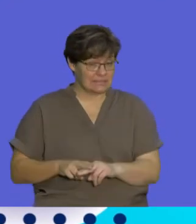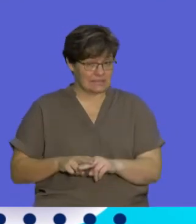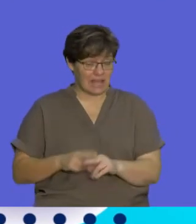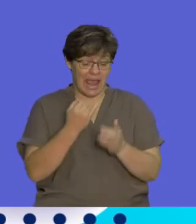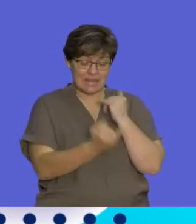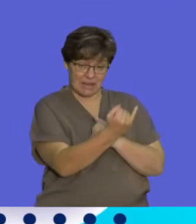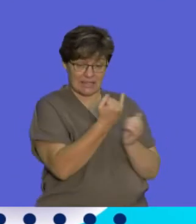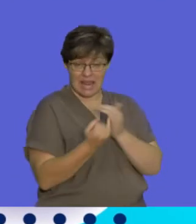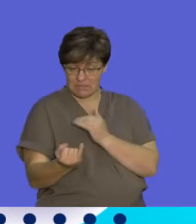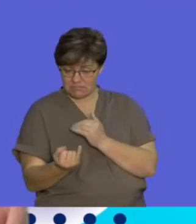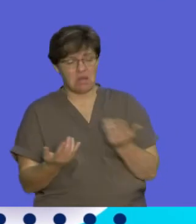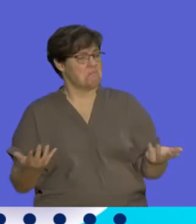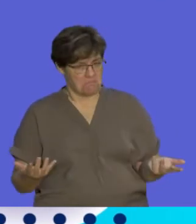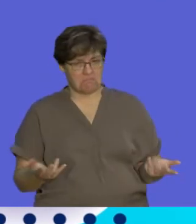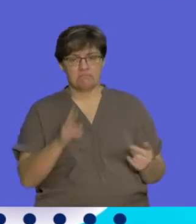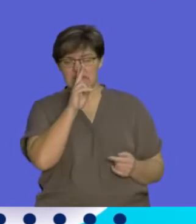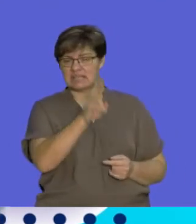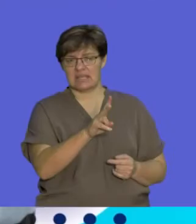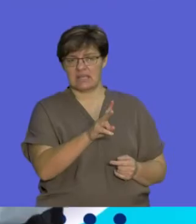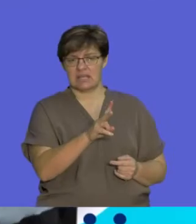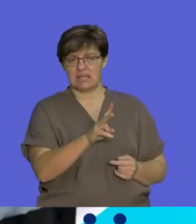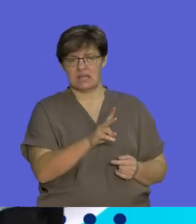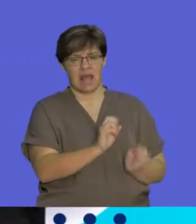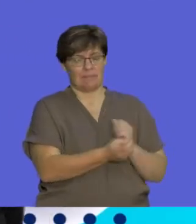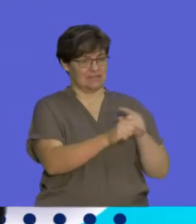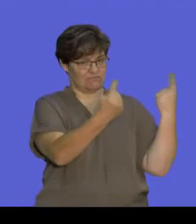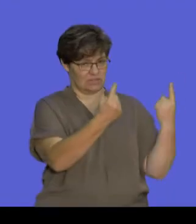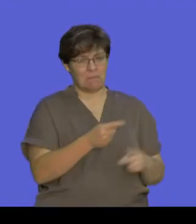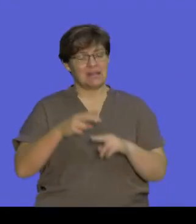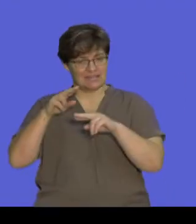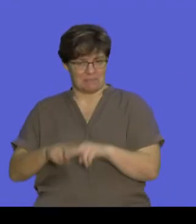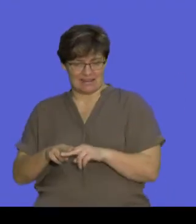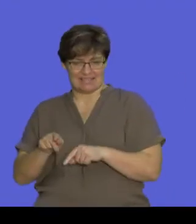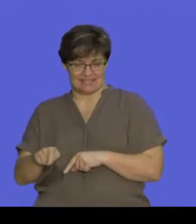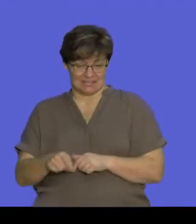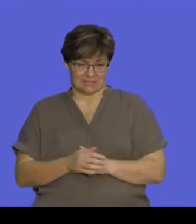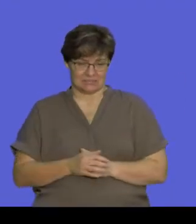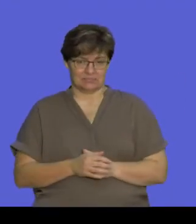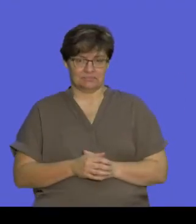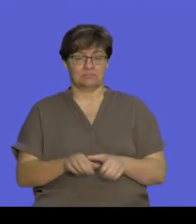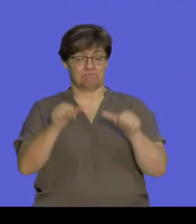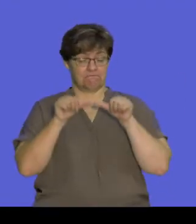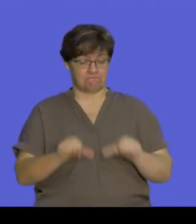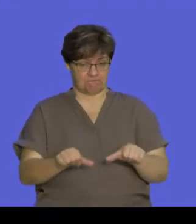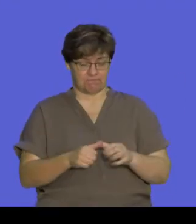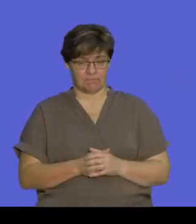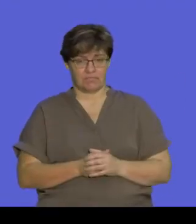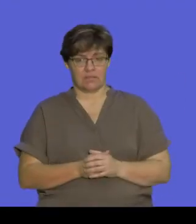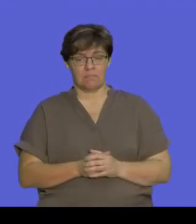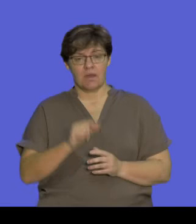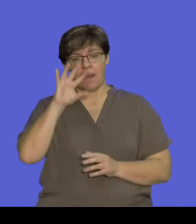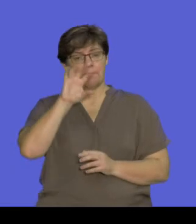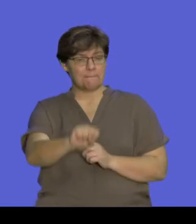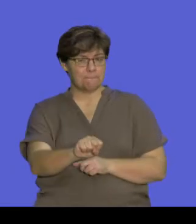independent events, we would see that that wouldn't be the case. Now, let's move on and recognize